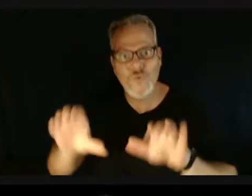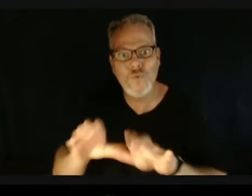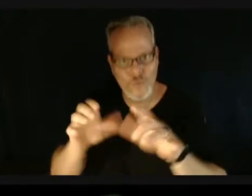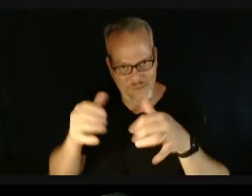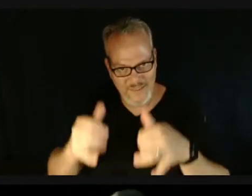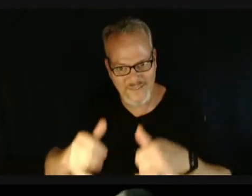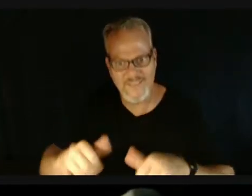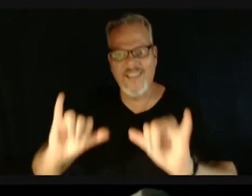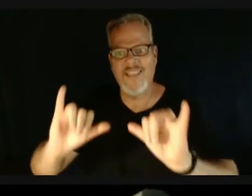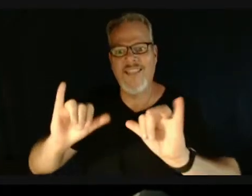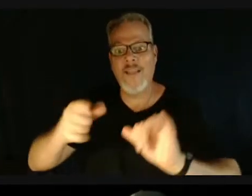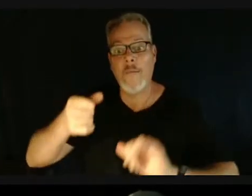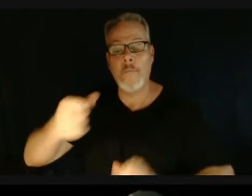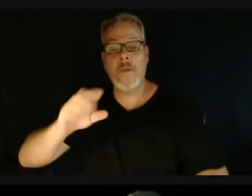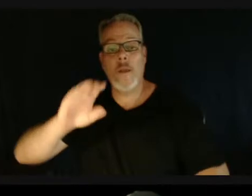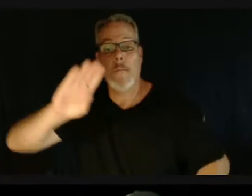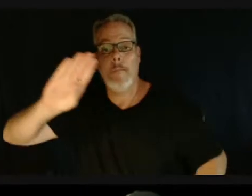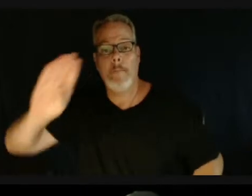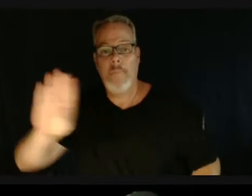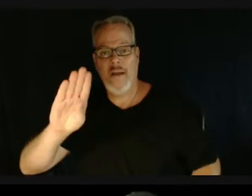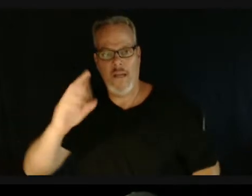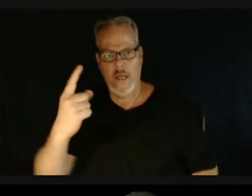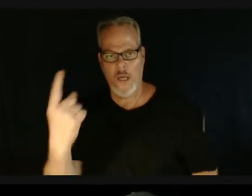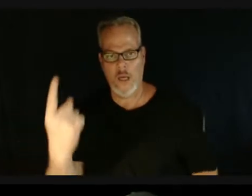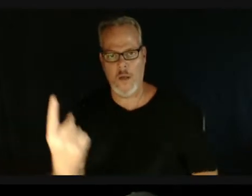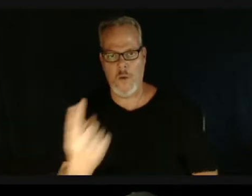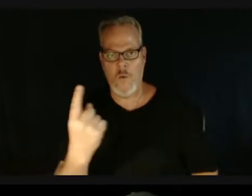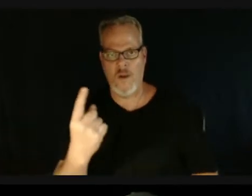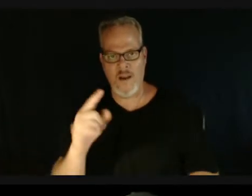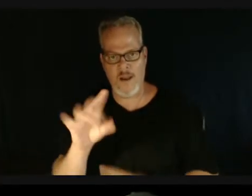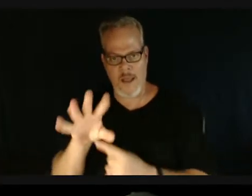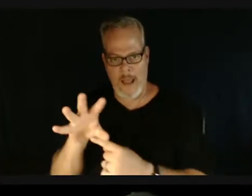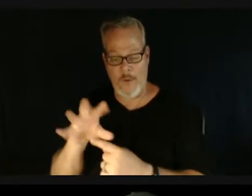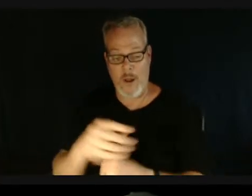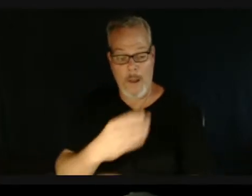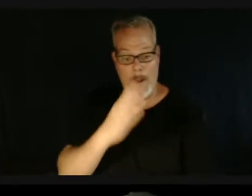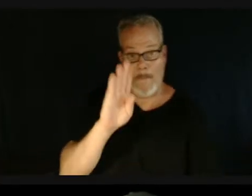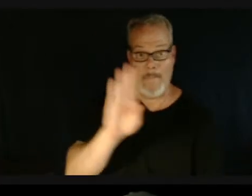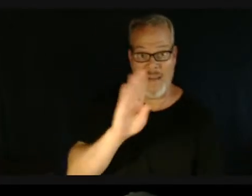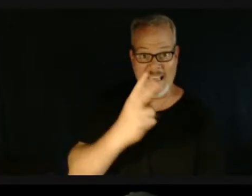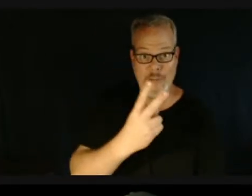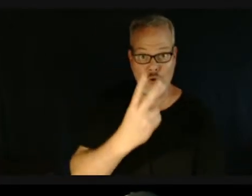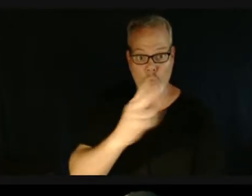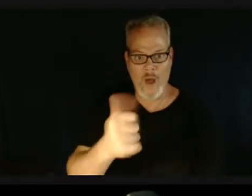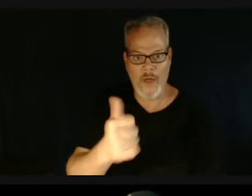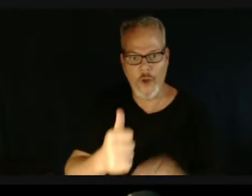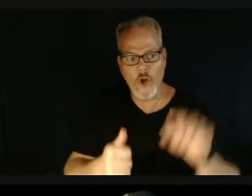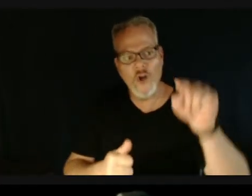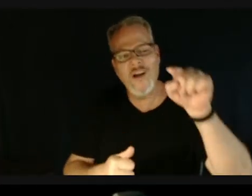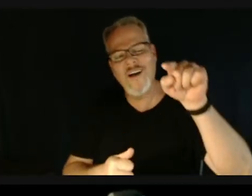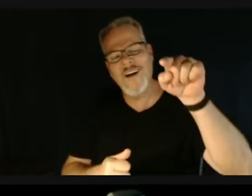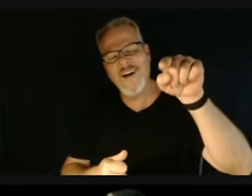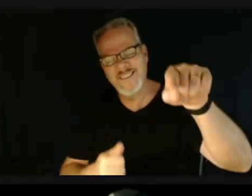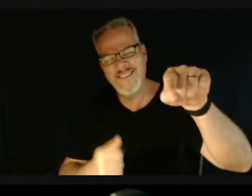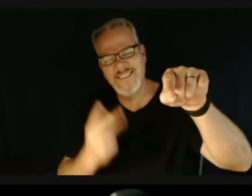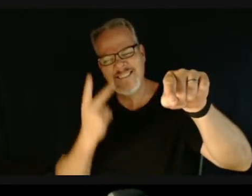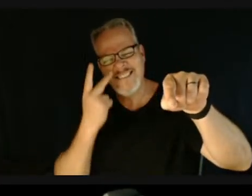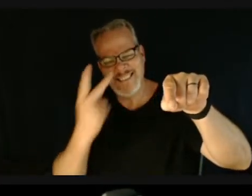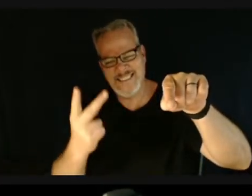So then here's our B1 camera. Our previous camera, the B2, was somewhere down in here looking this way. So now